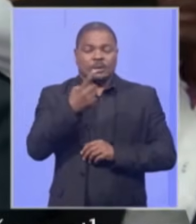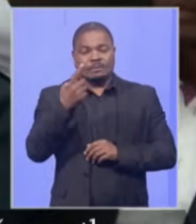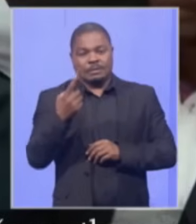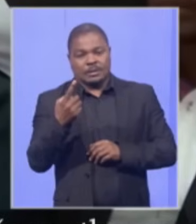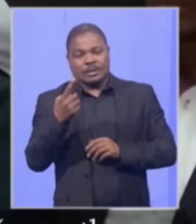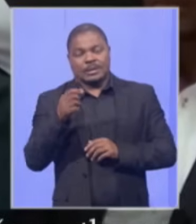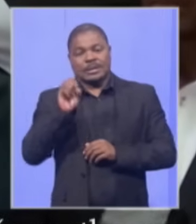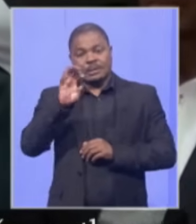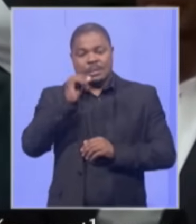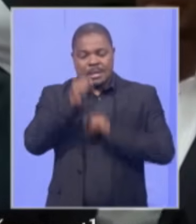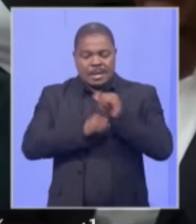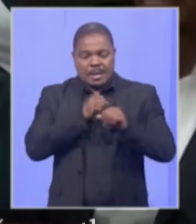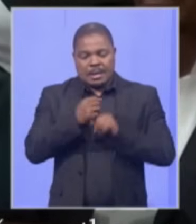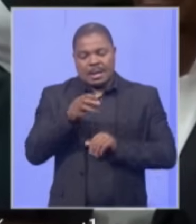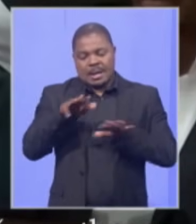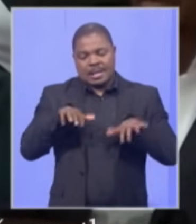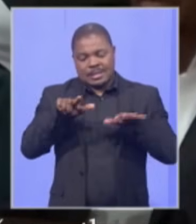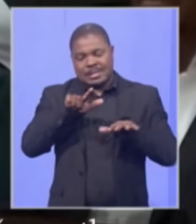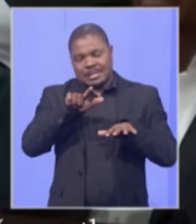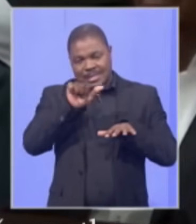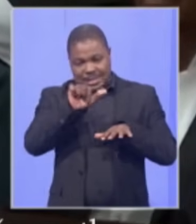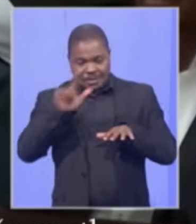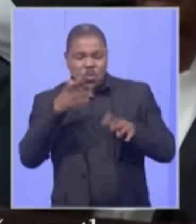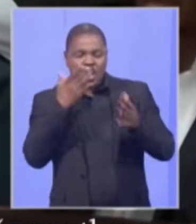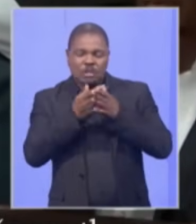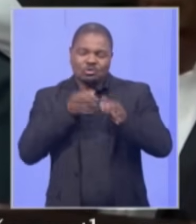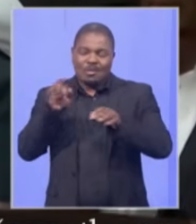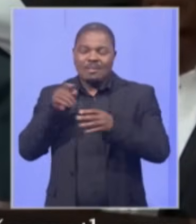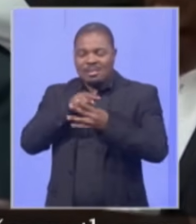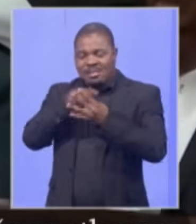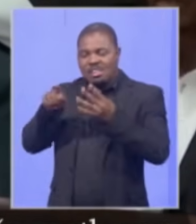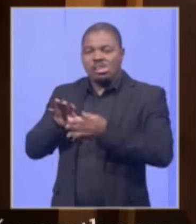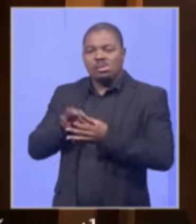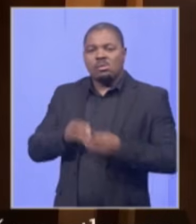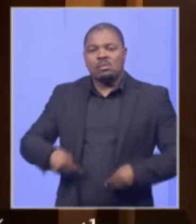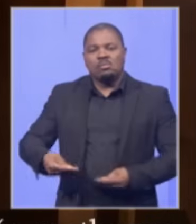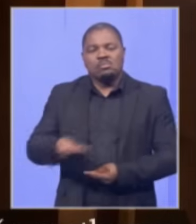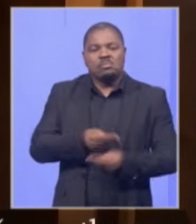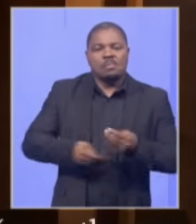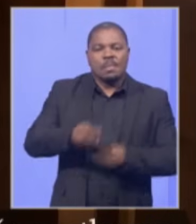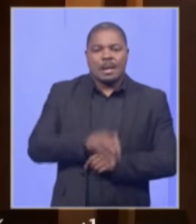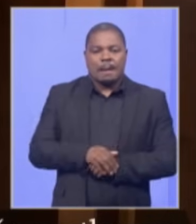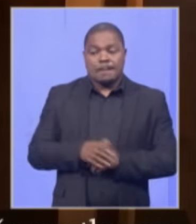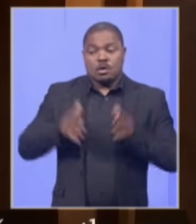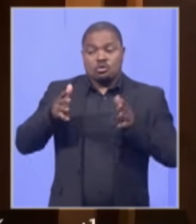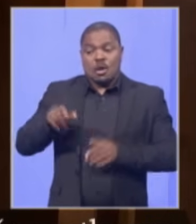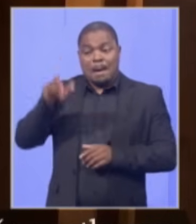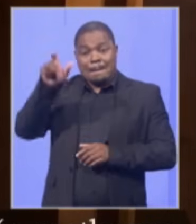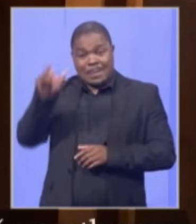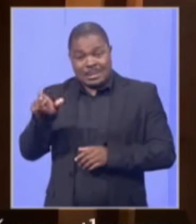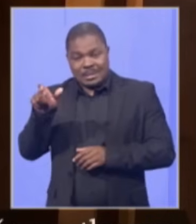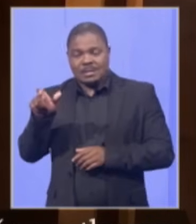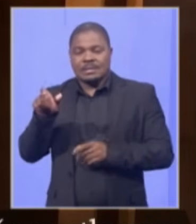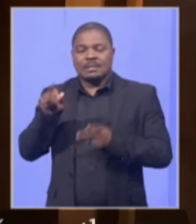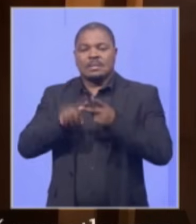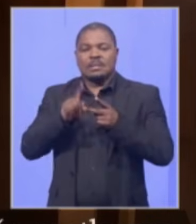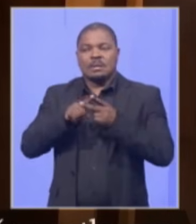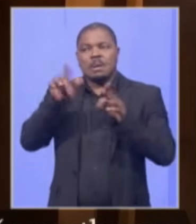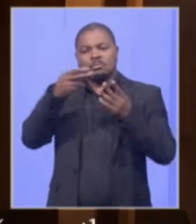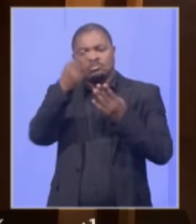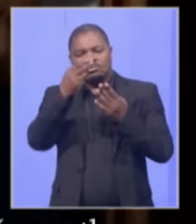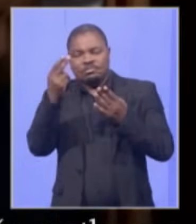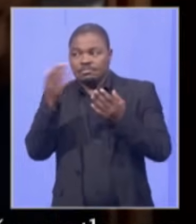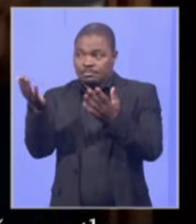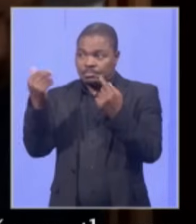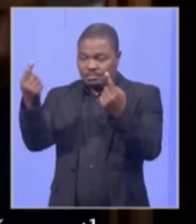September 1967. Go ditlatse tšeo di biditšwego go akaretšwa motledi wa ditimela le ditsebi tša botaki